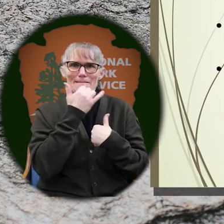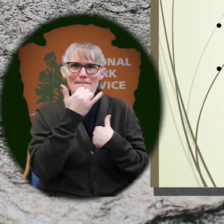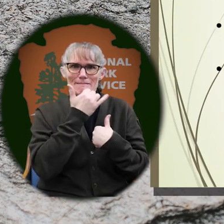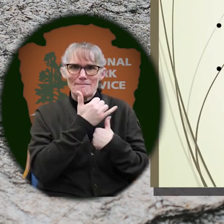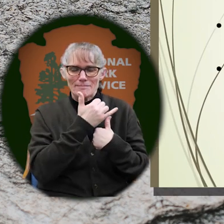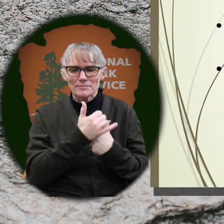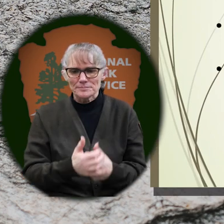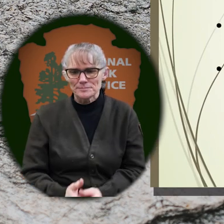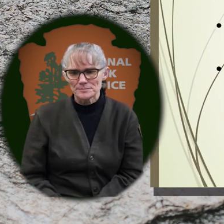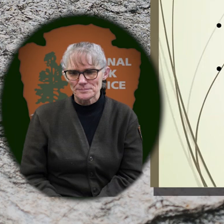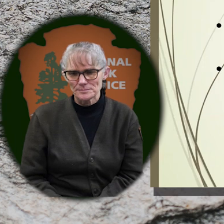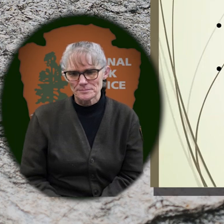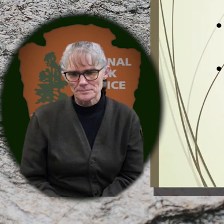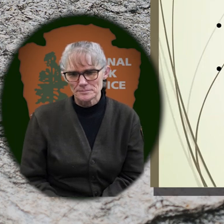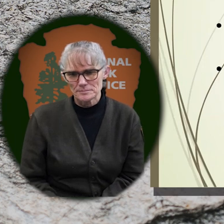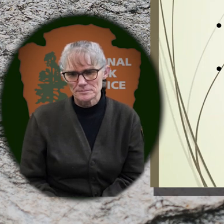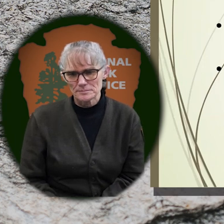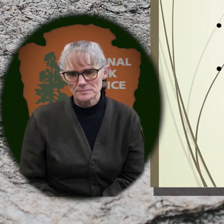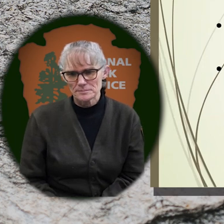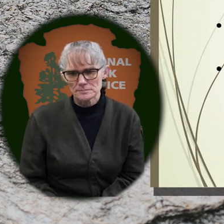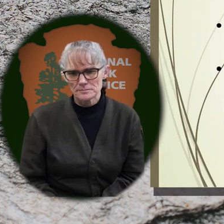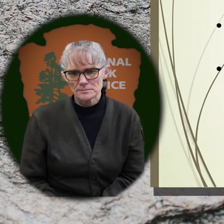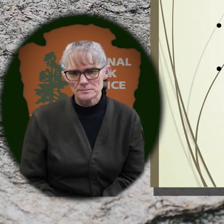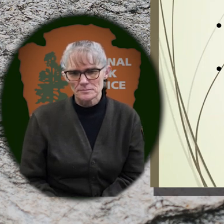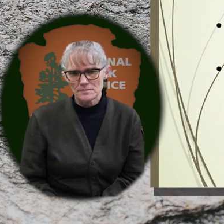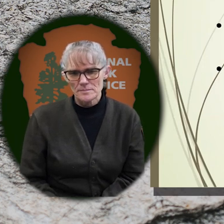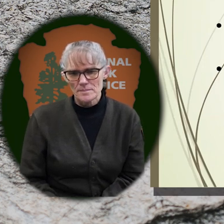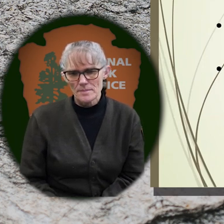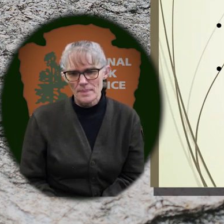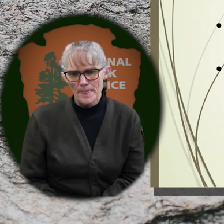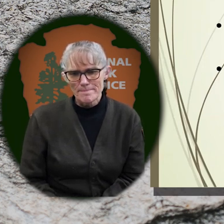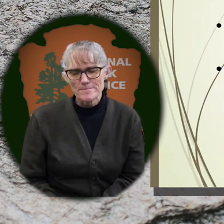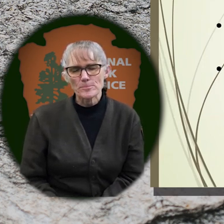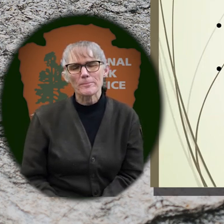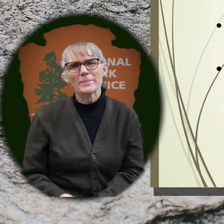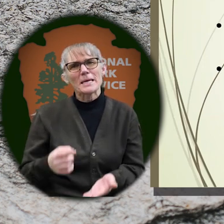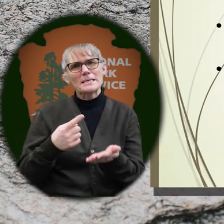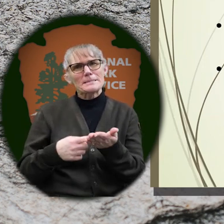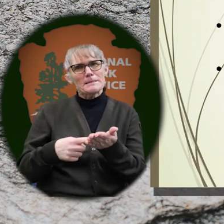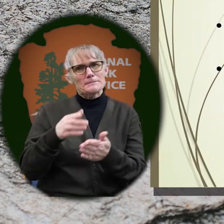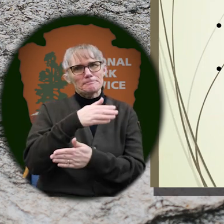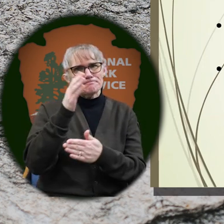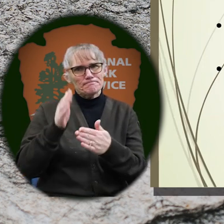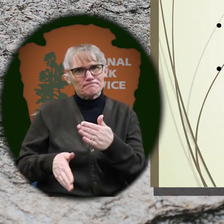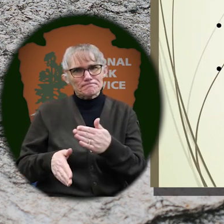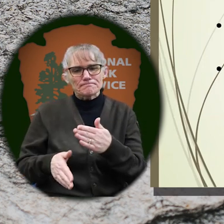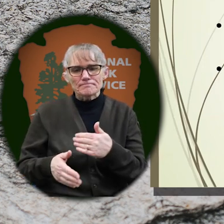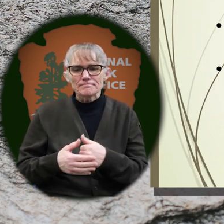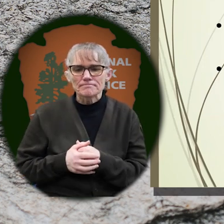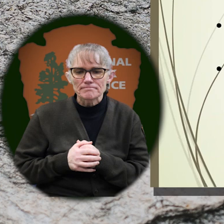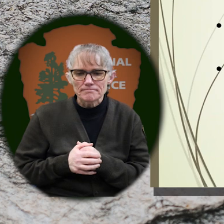on a slide titled Discussion, then two items on future work. So